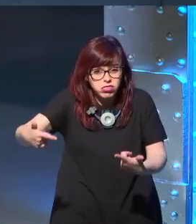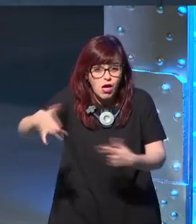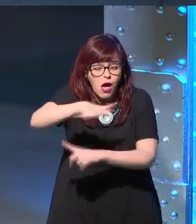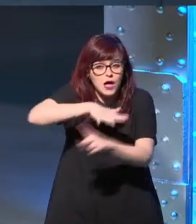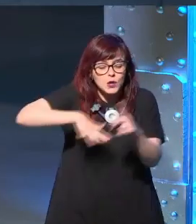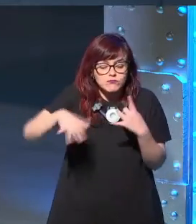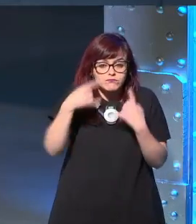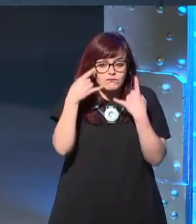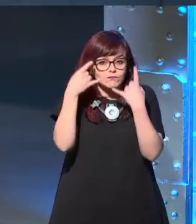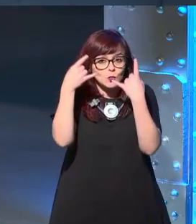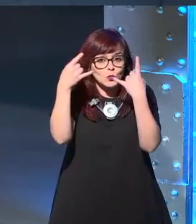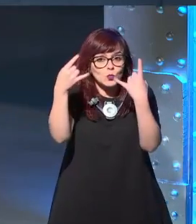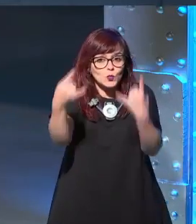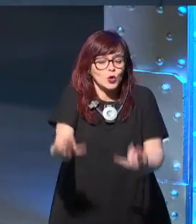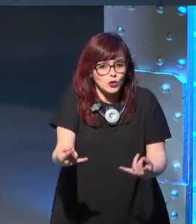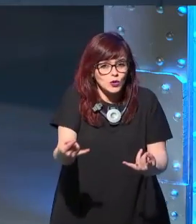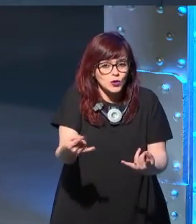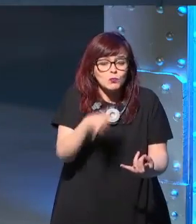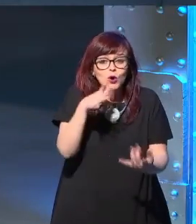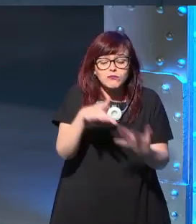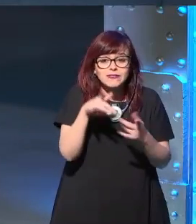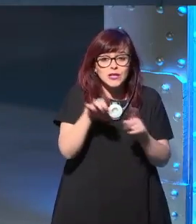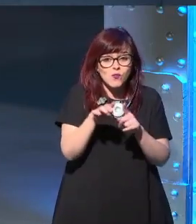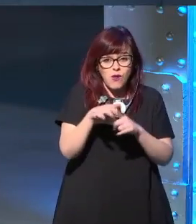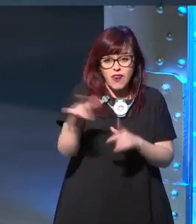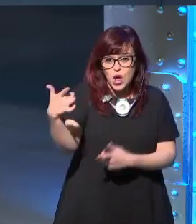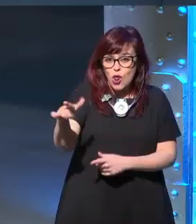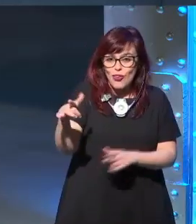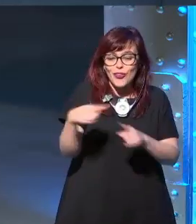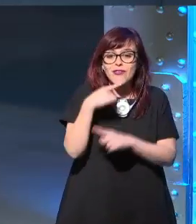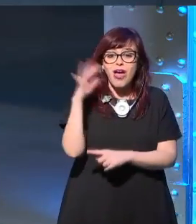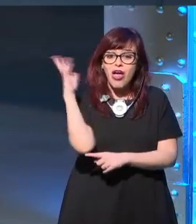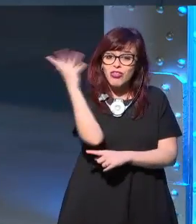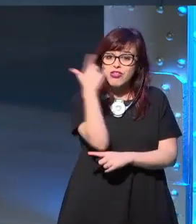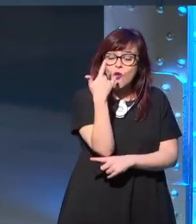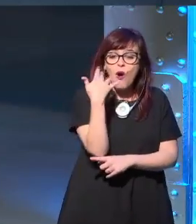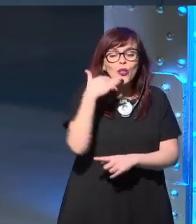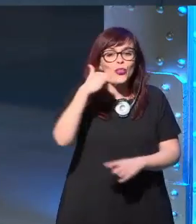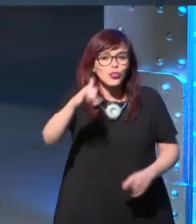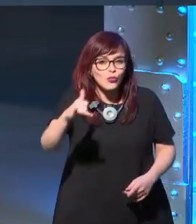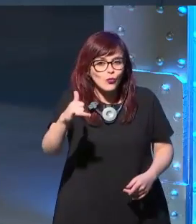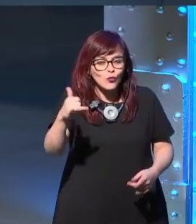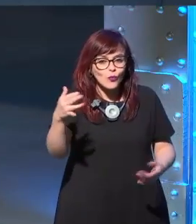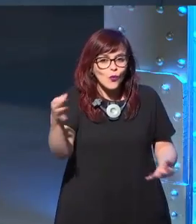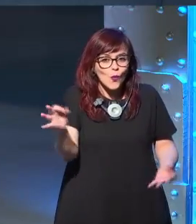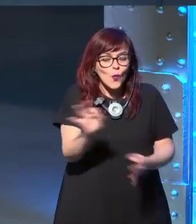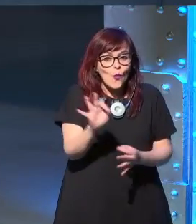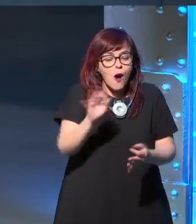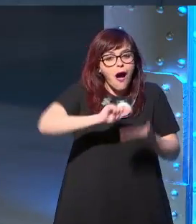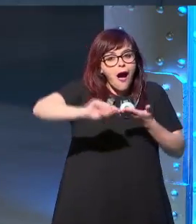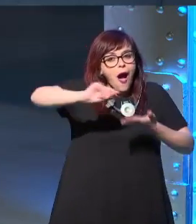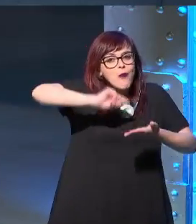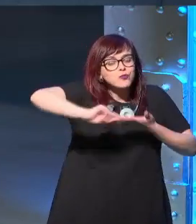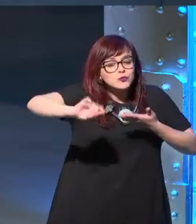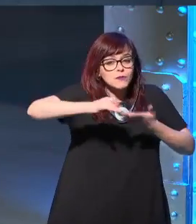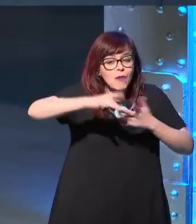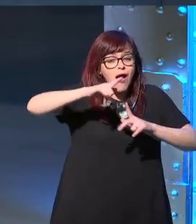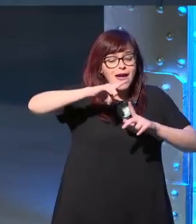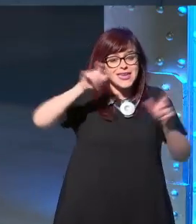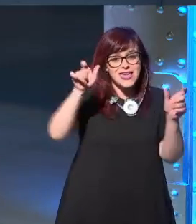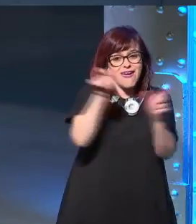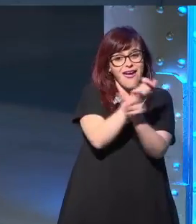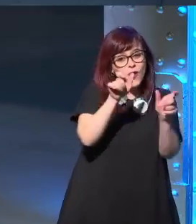sky blue? And to the end of his life, in his last notebook page, he's still trying to do the field equations of what happens